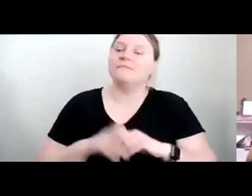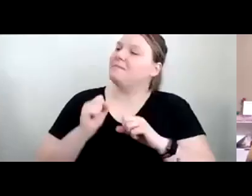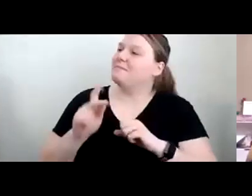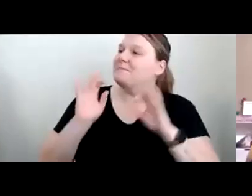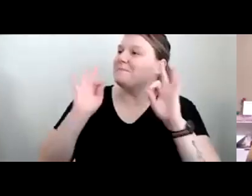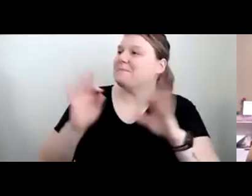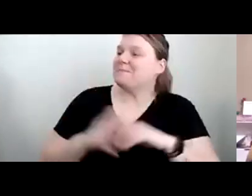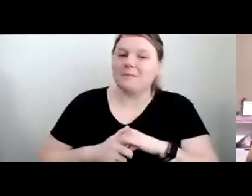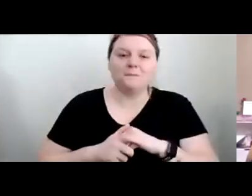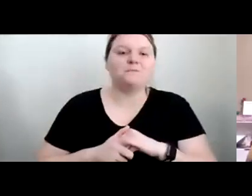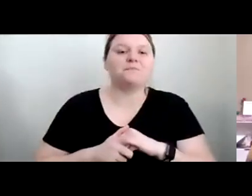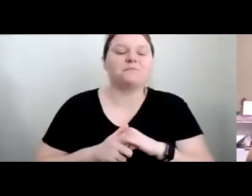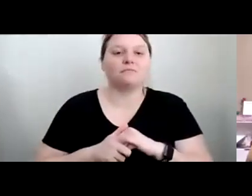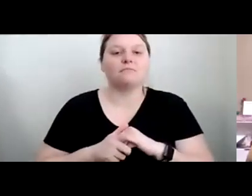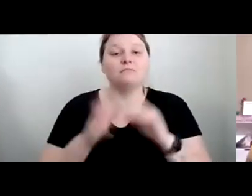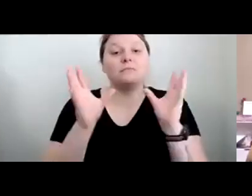So much.